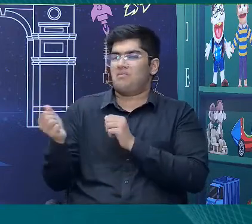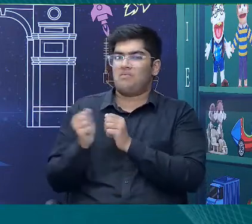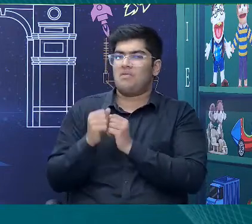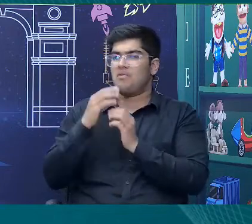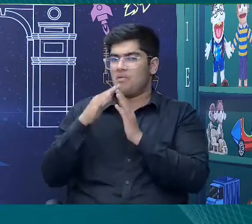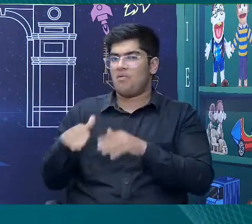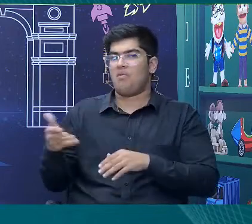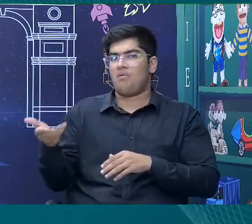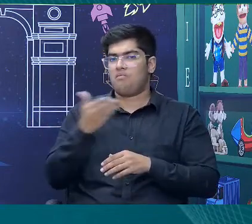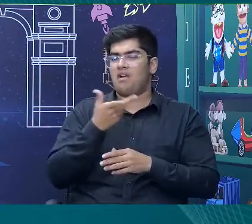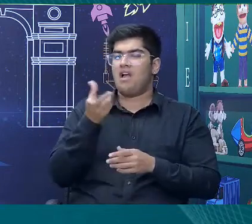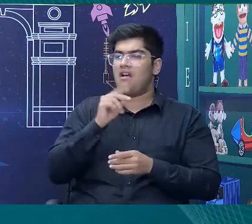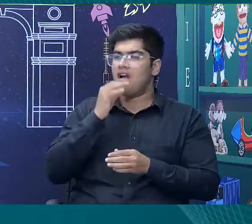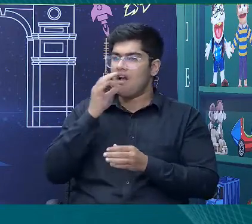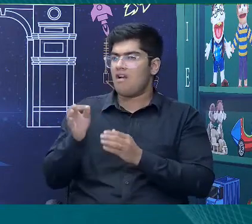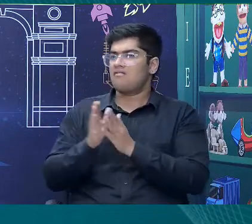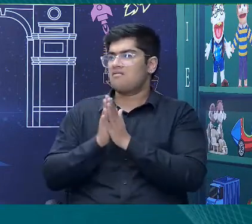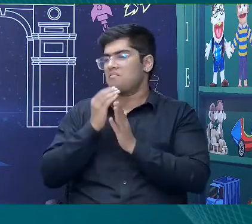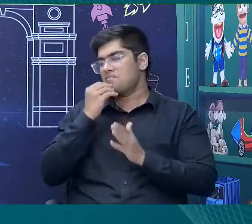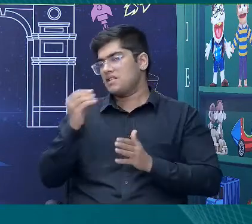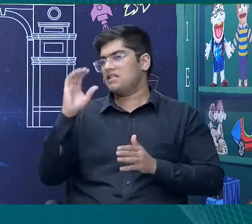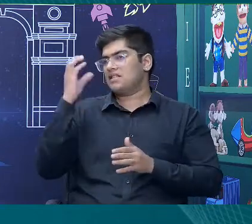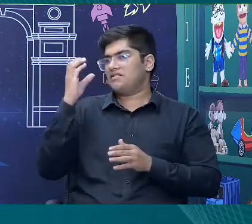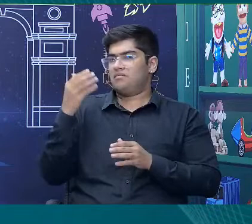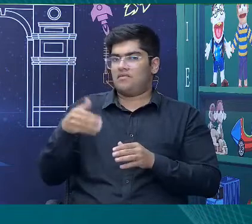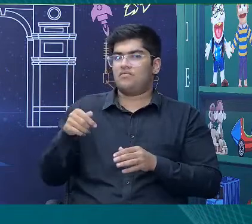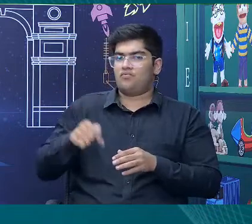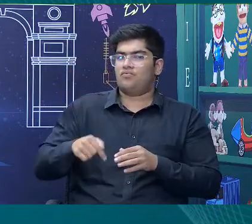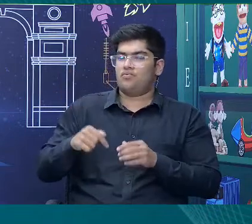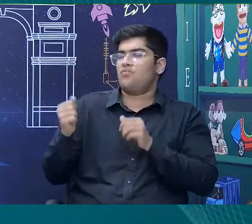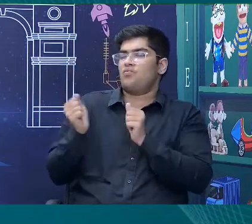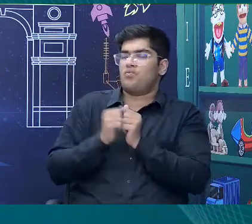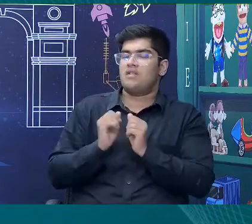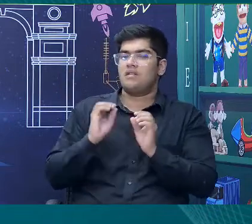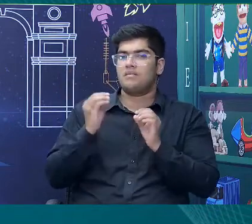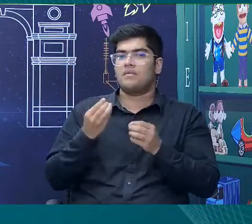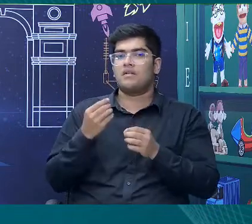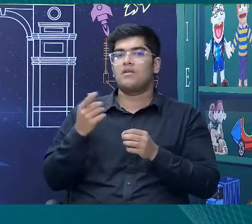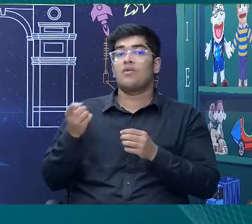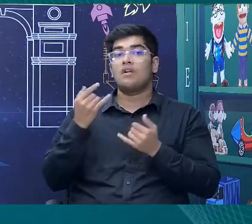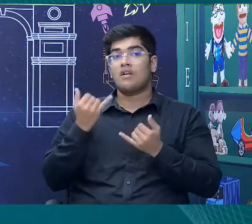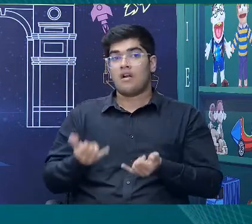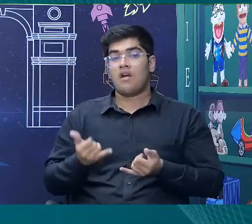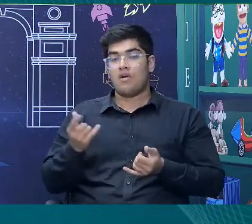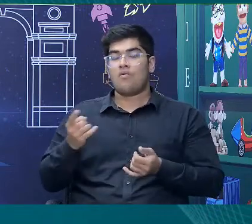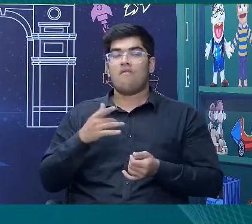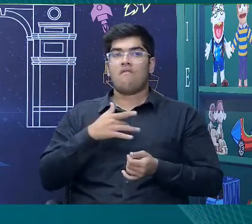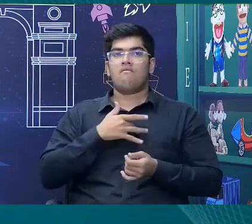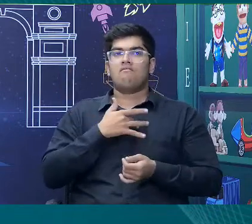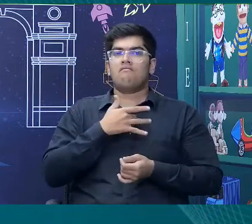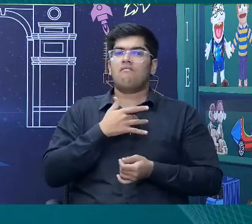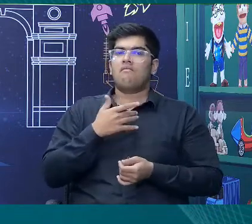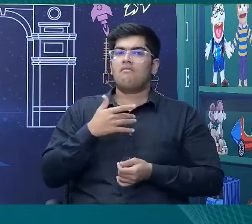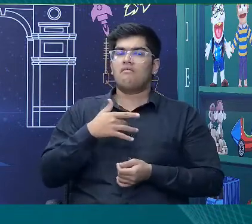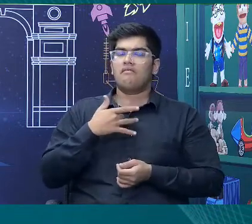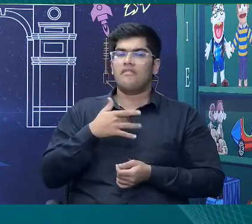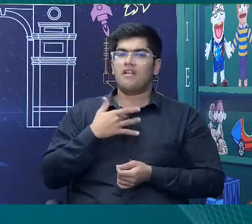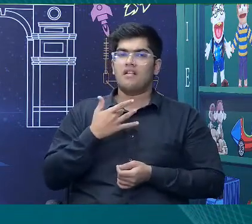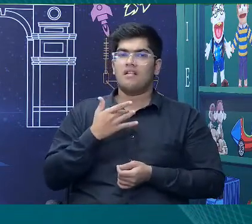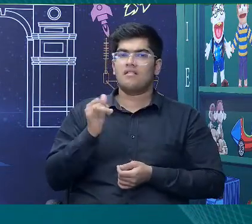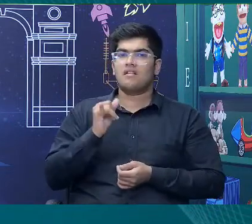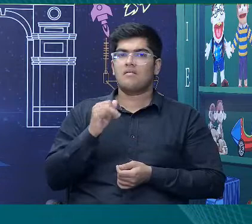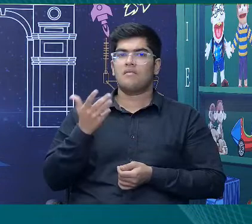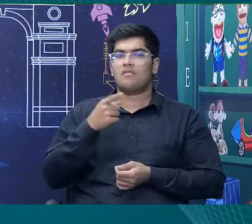she again requests him to come and celebrate Christmas with them. And now he was so touched by this, you know,